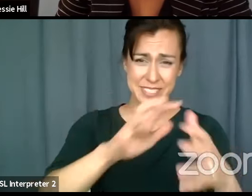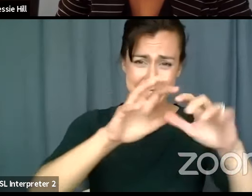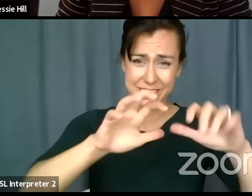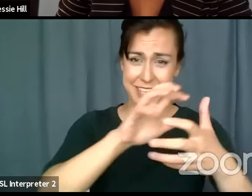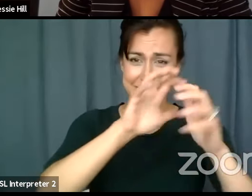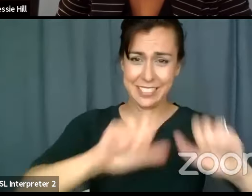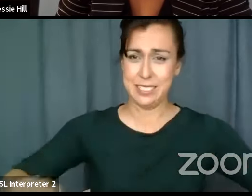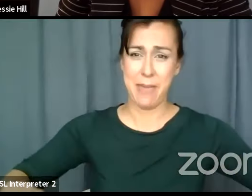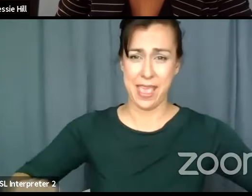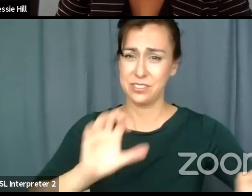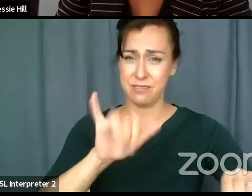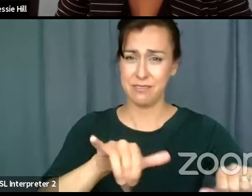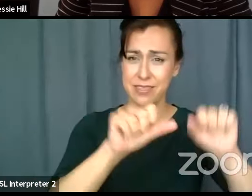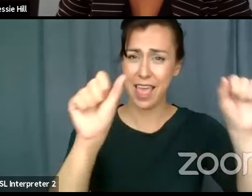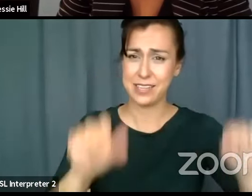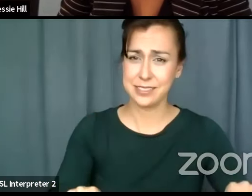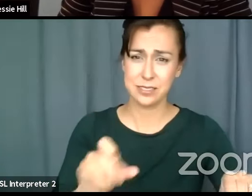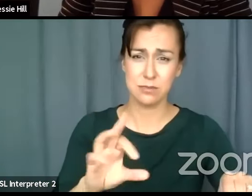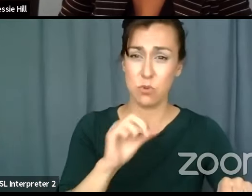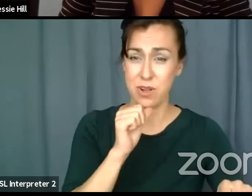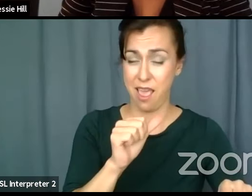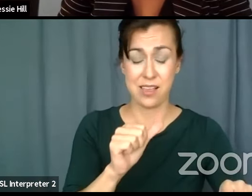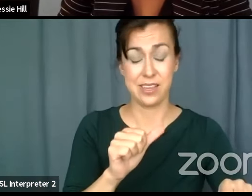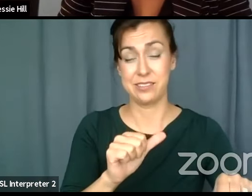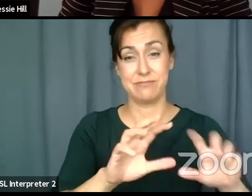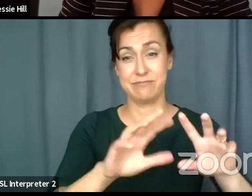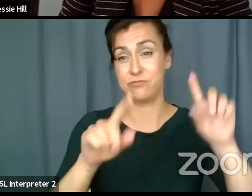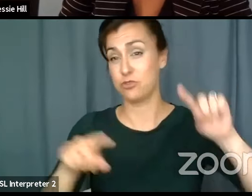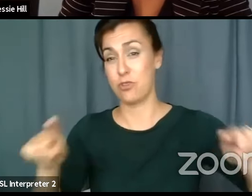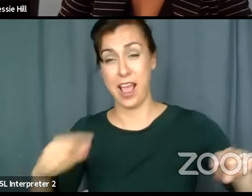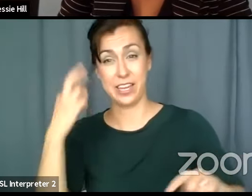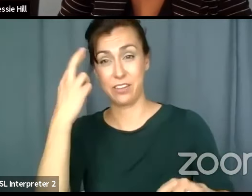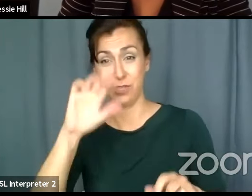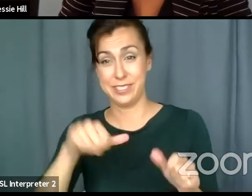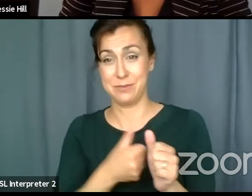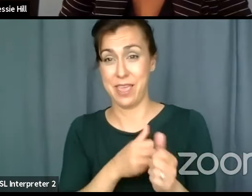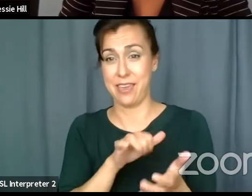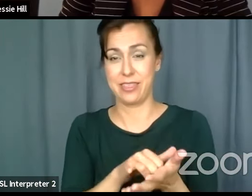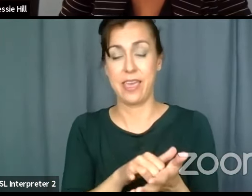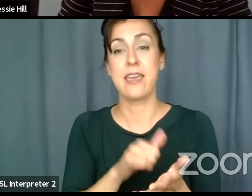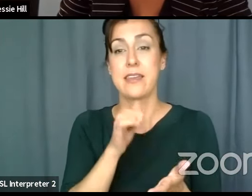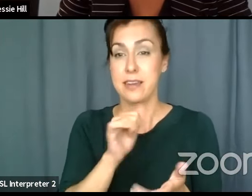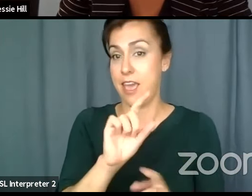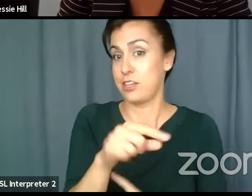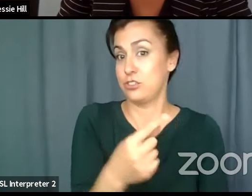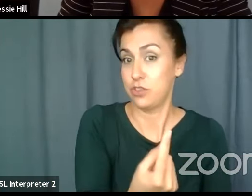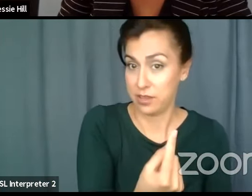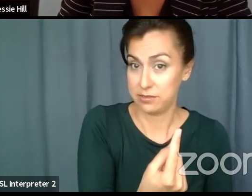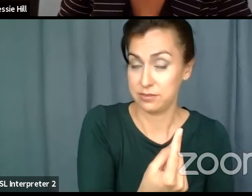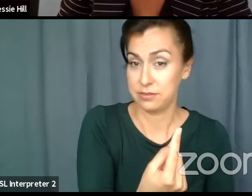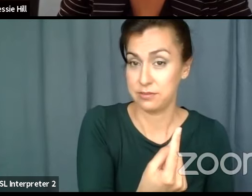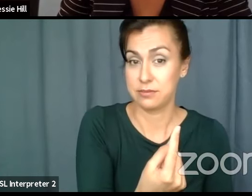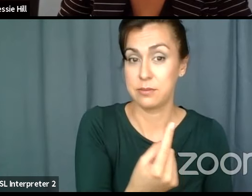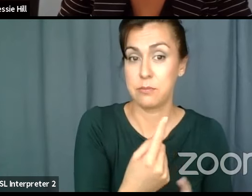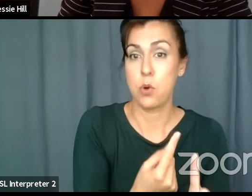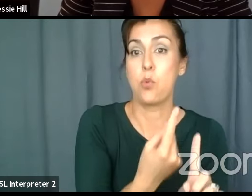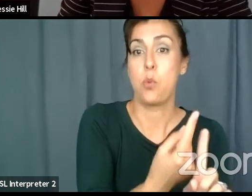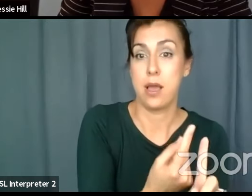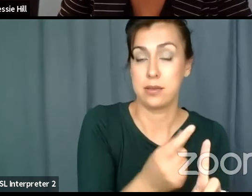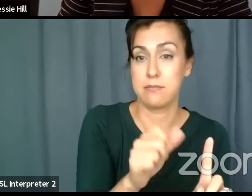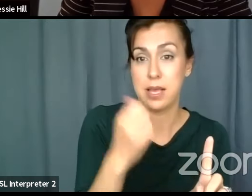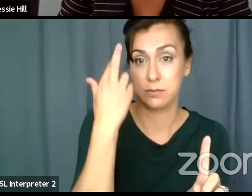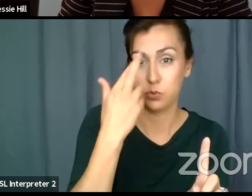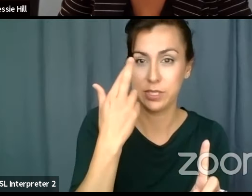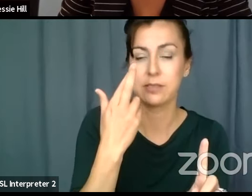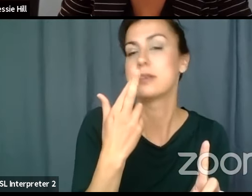And for a whole host of reasons, not the least of which is the differential